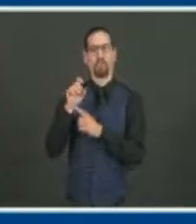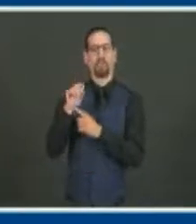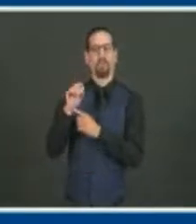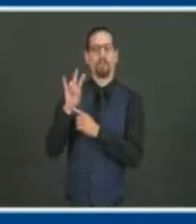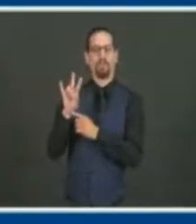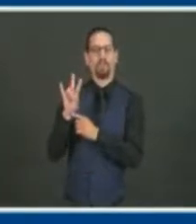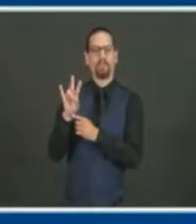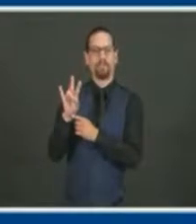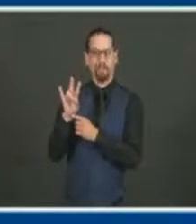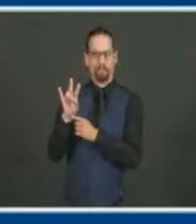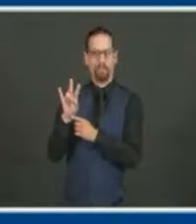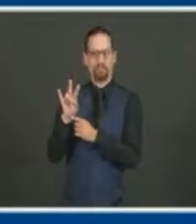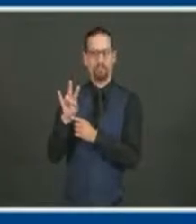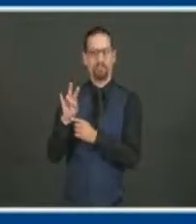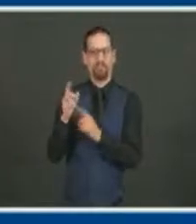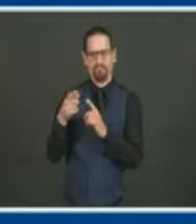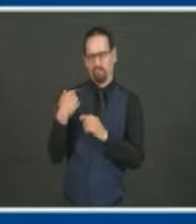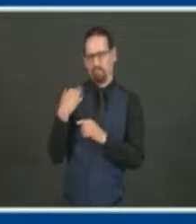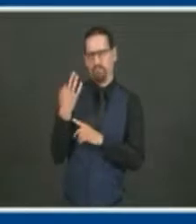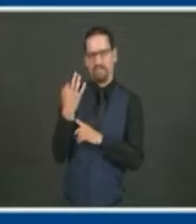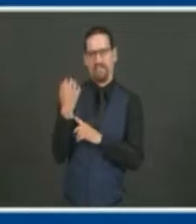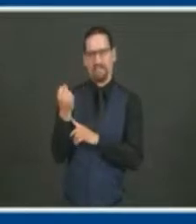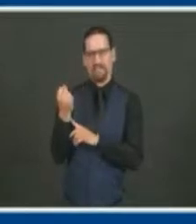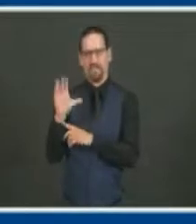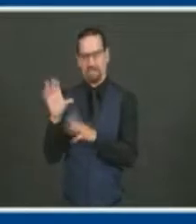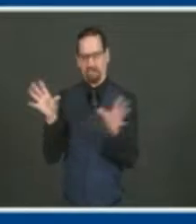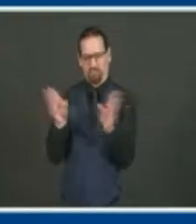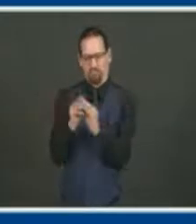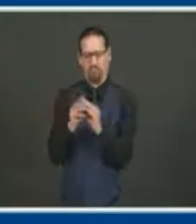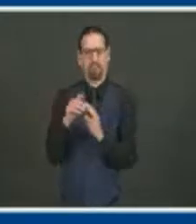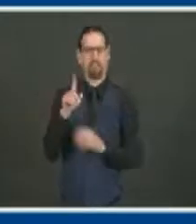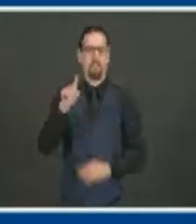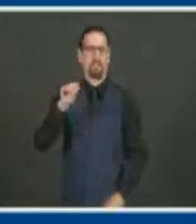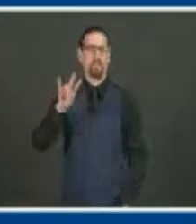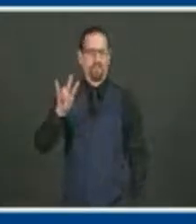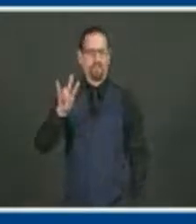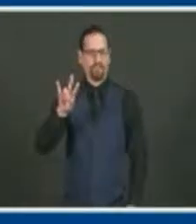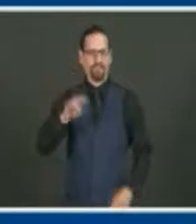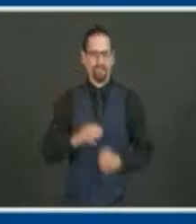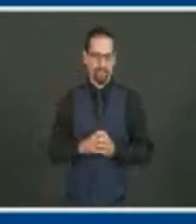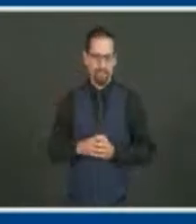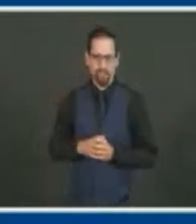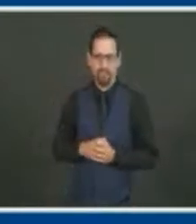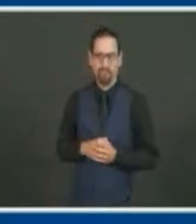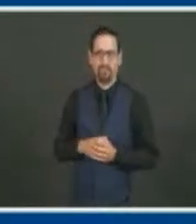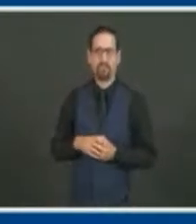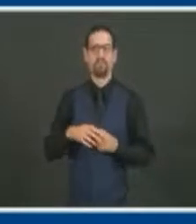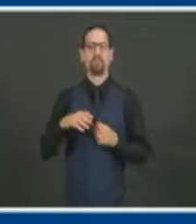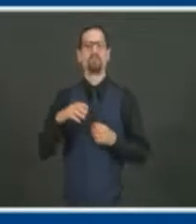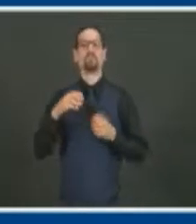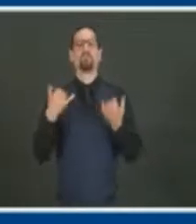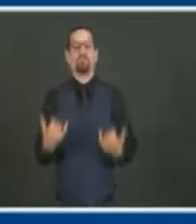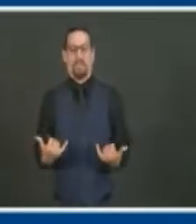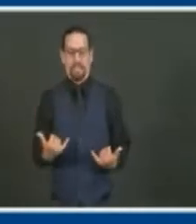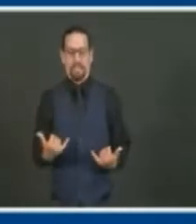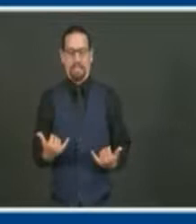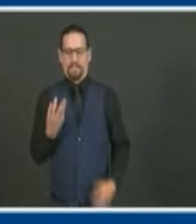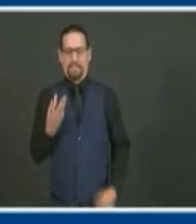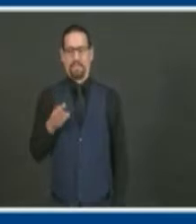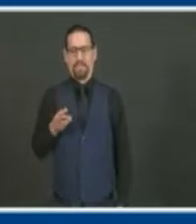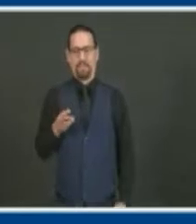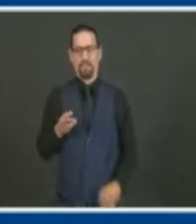last update on Friday, because in addition to these 16 new cases, our new cases for Saturday